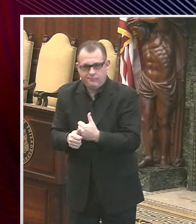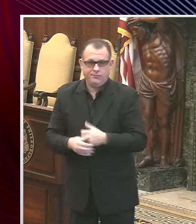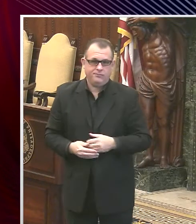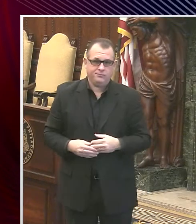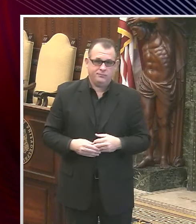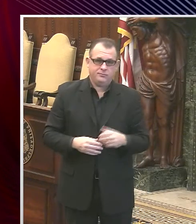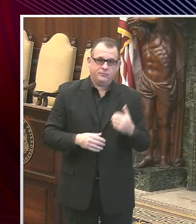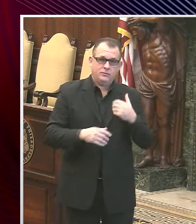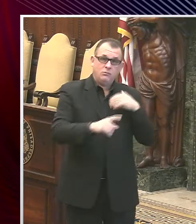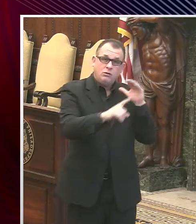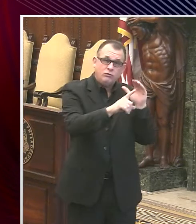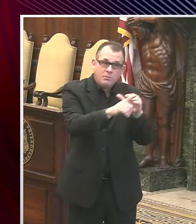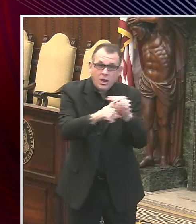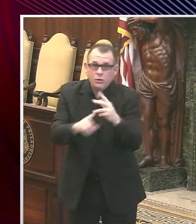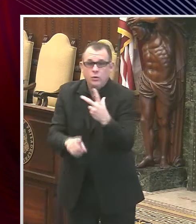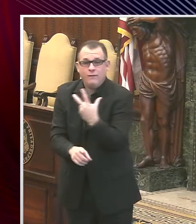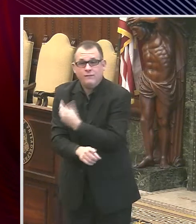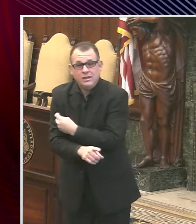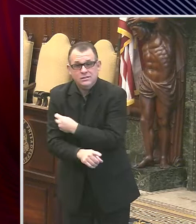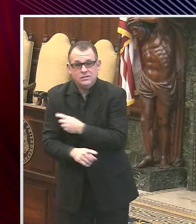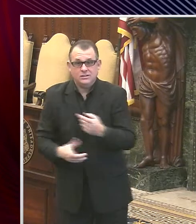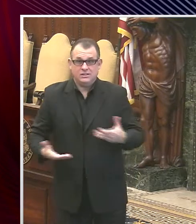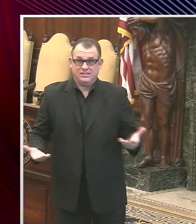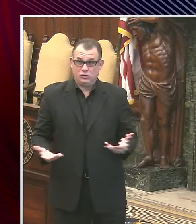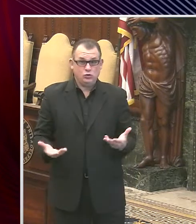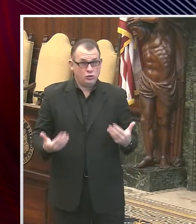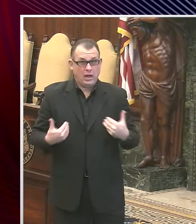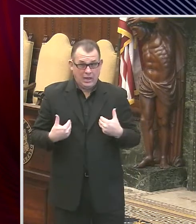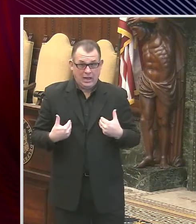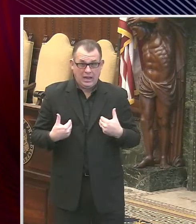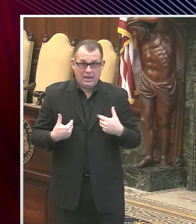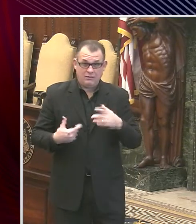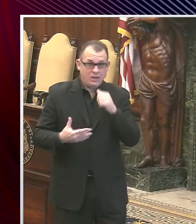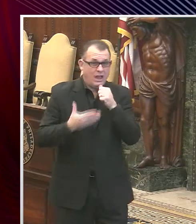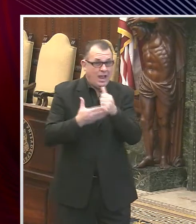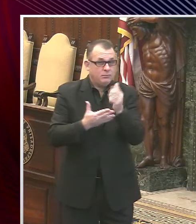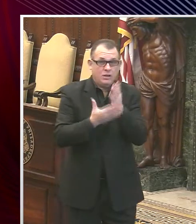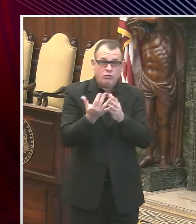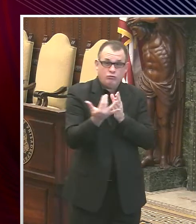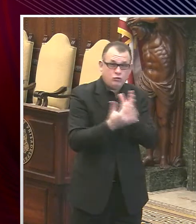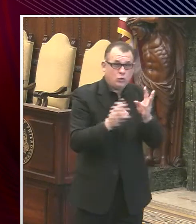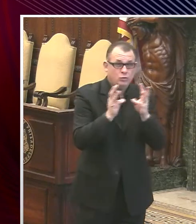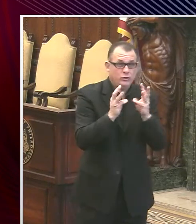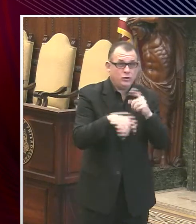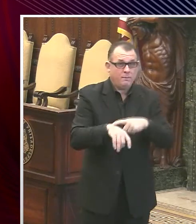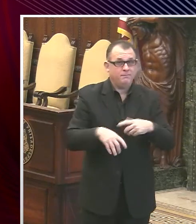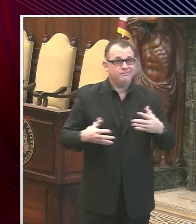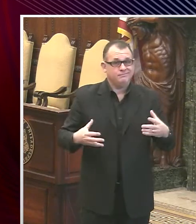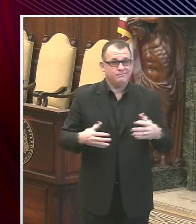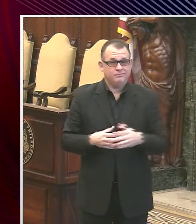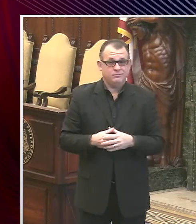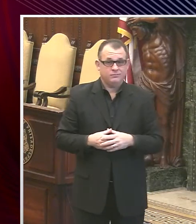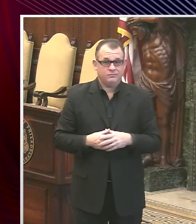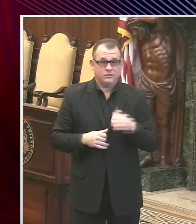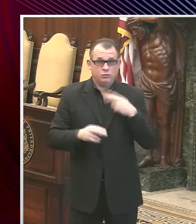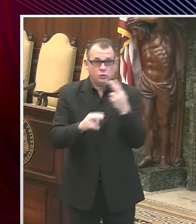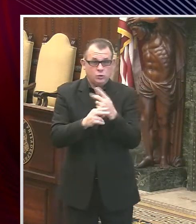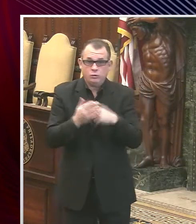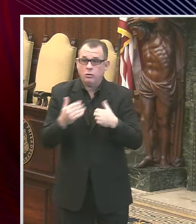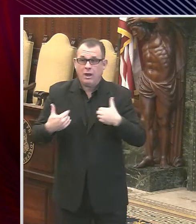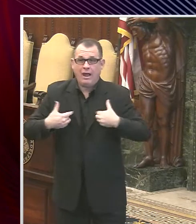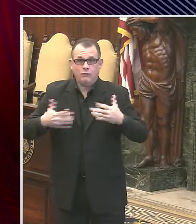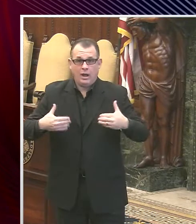now? Well, remind people that the vaccine, as much as it's great that it's here, will not help us get through this winter wave. We need to use the tools we already